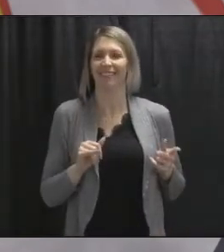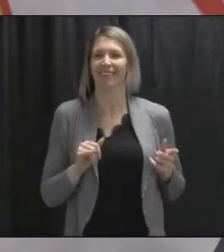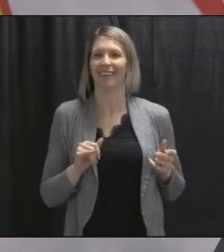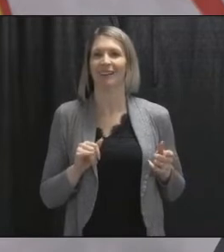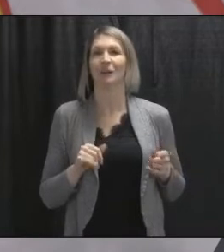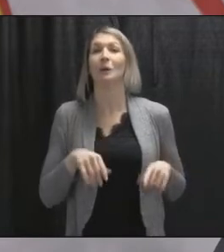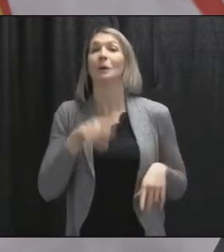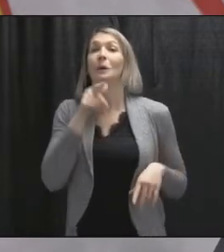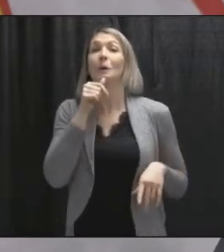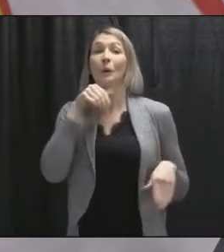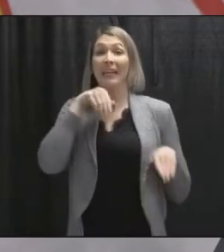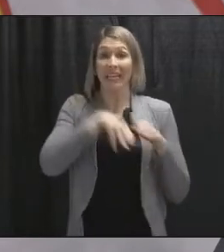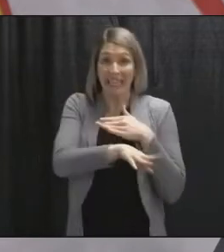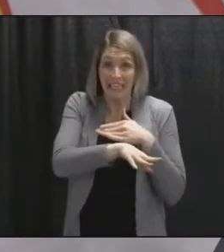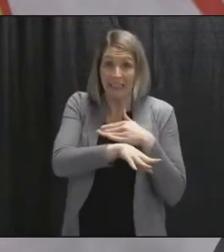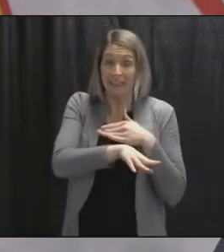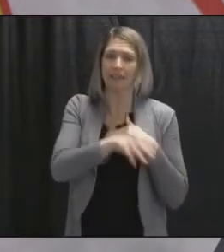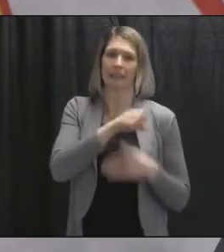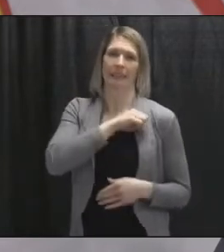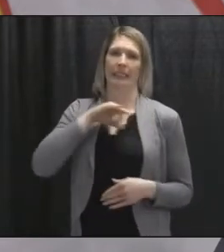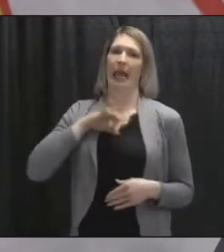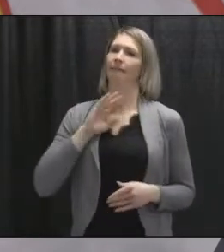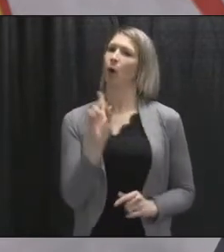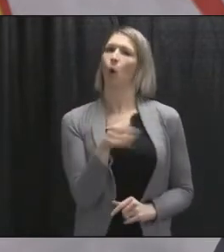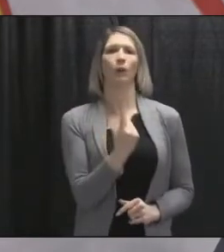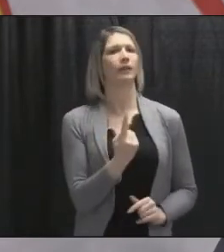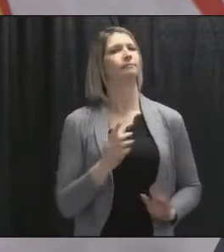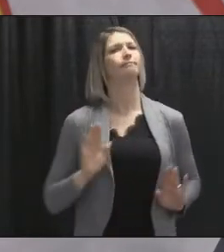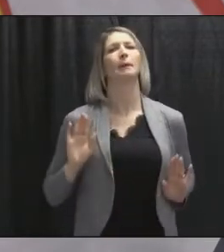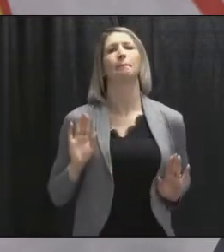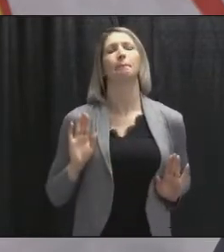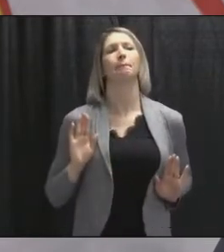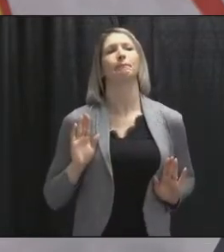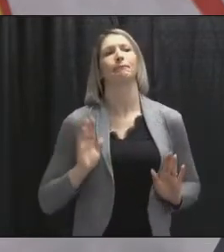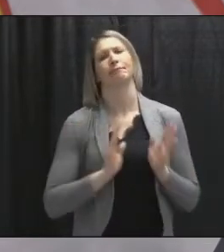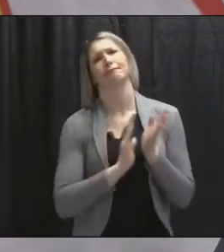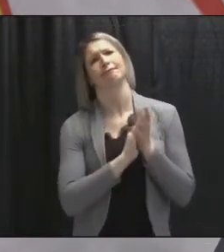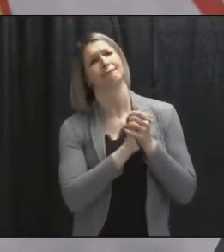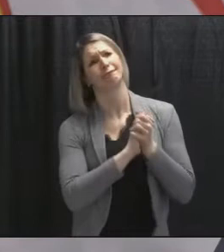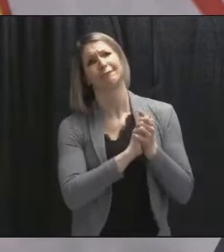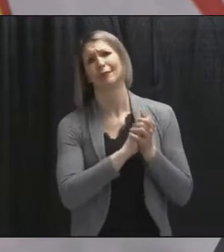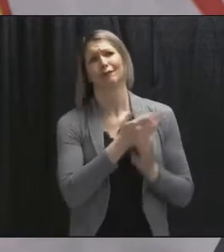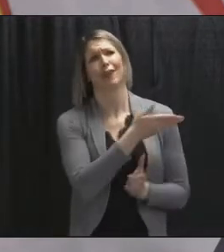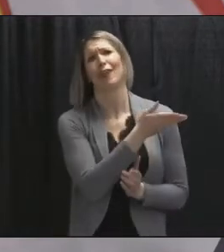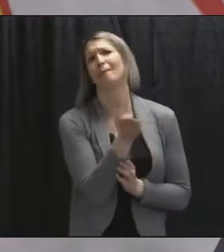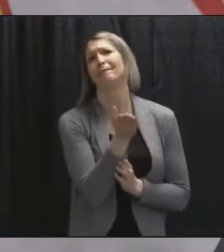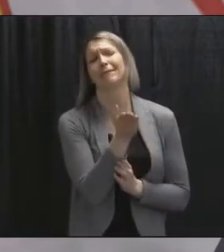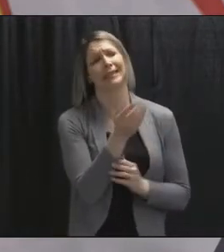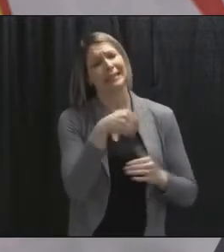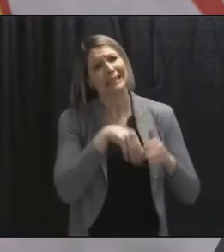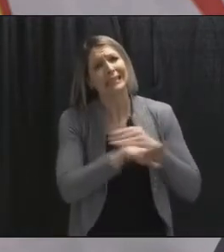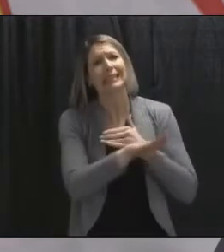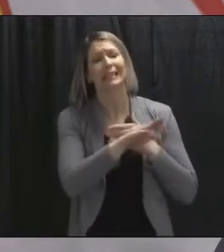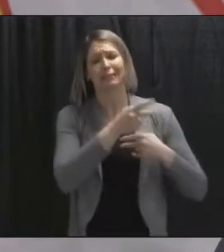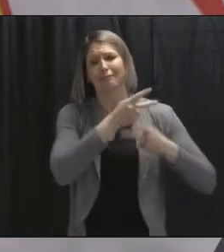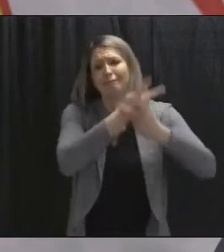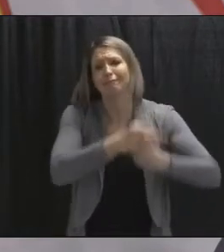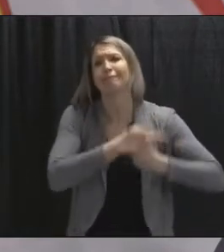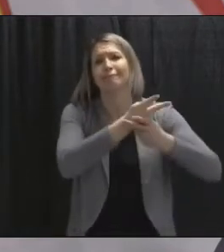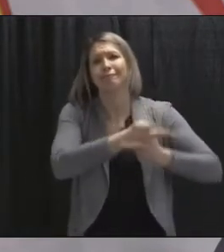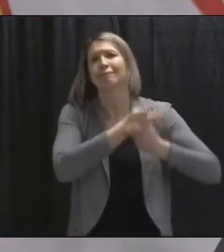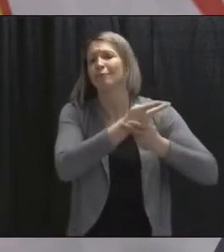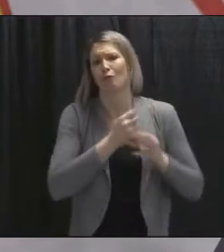staff. And we appreciate the work that they've been doing as they've been keeping themselves safe, which in turn keeps our